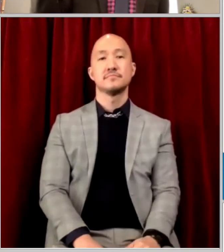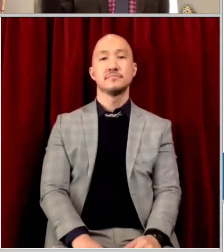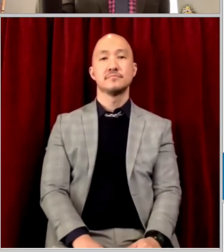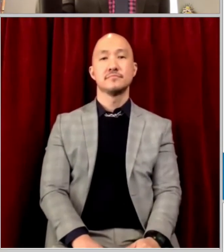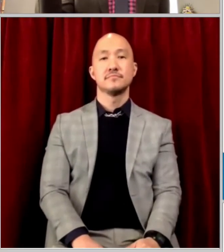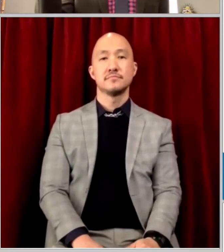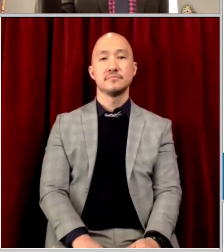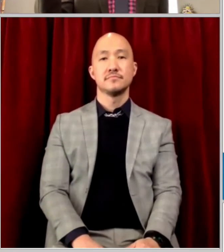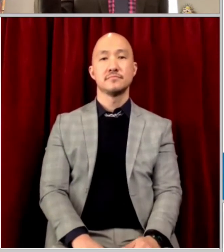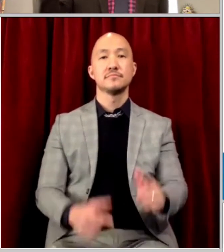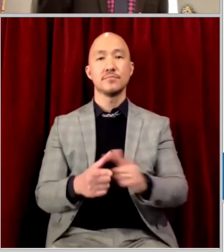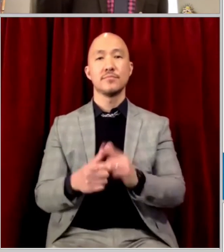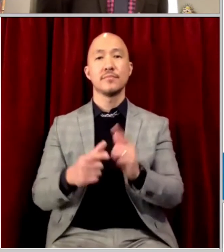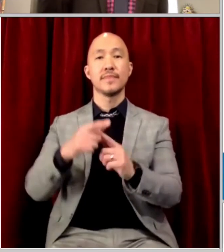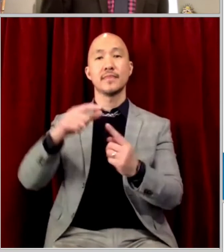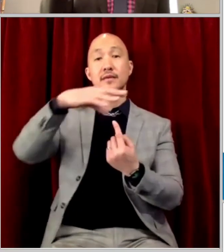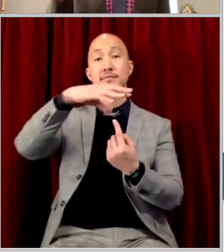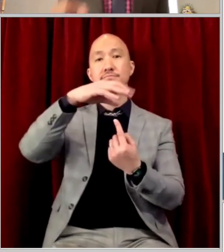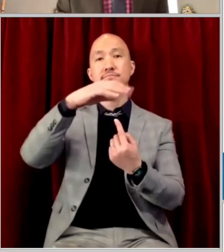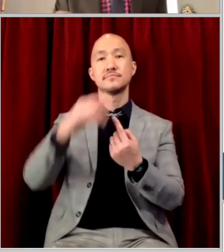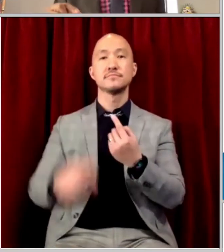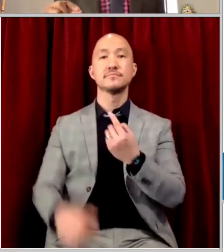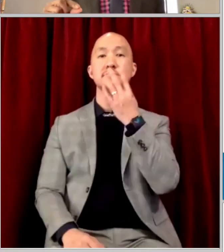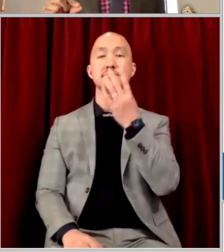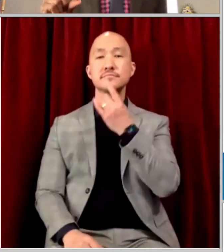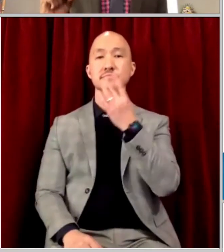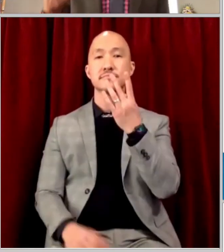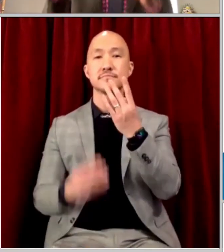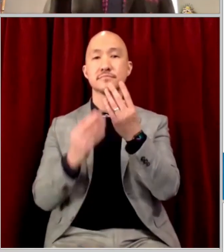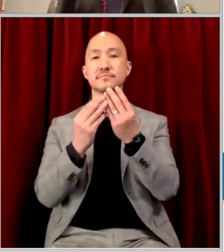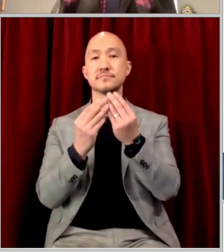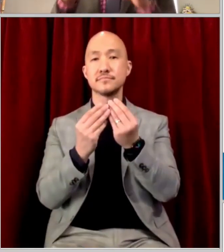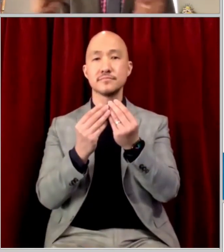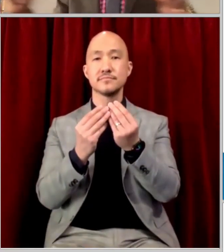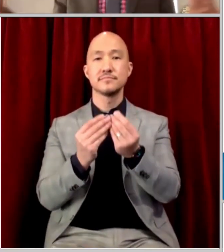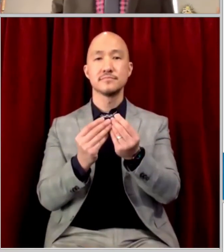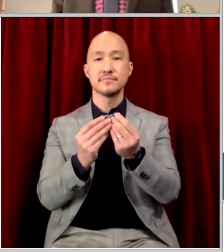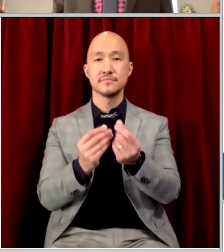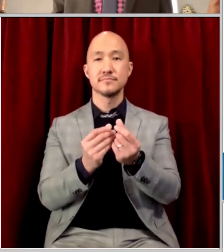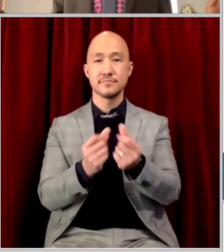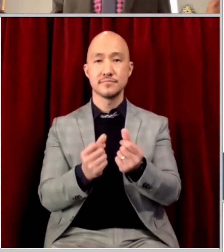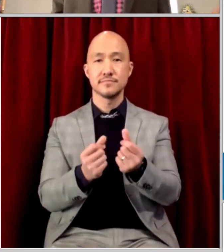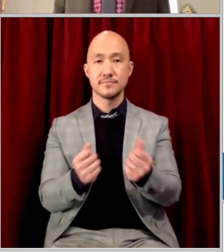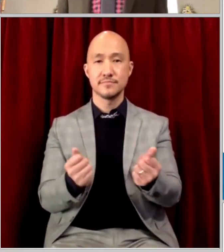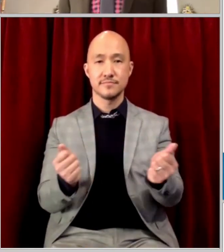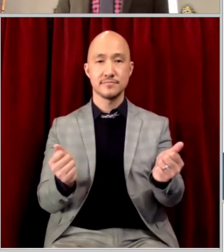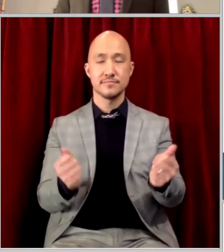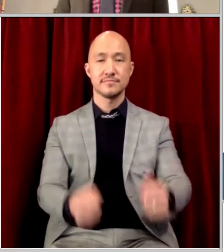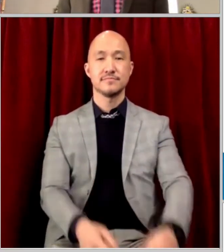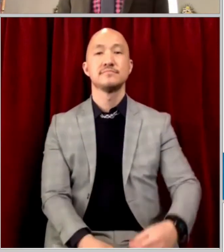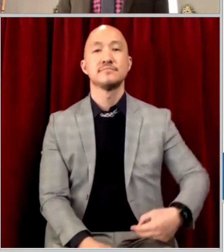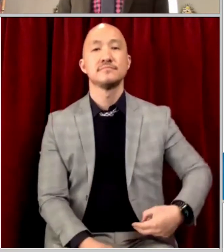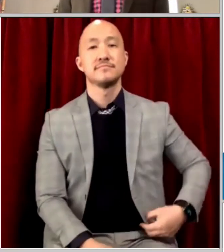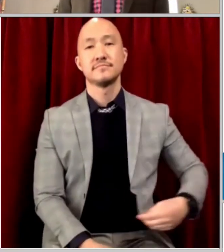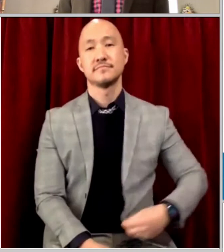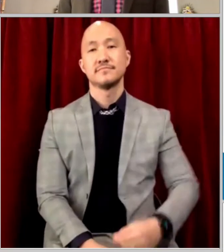get dimmer and dimmer until, poof, the light's out.